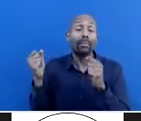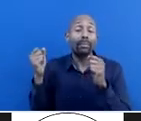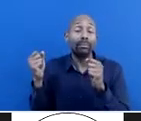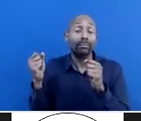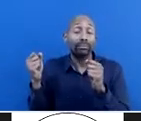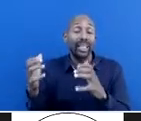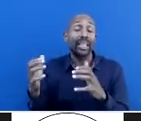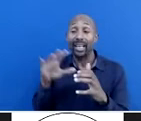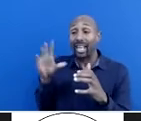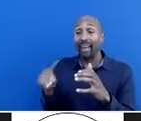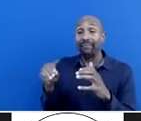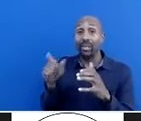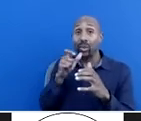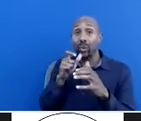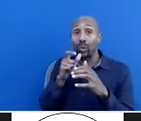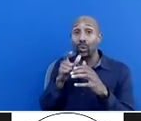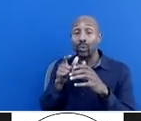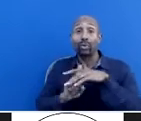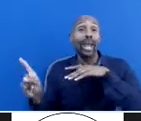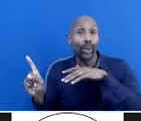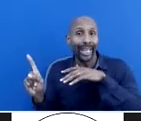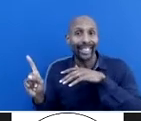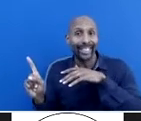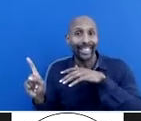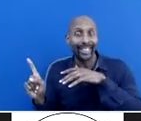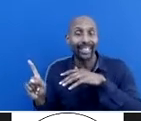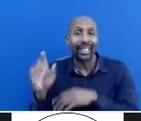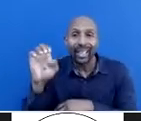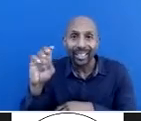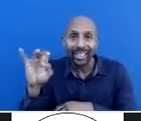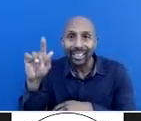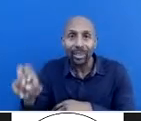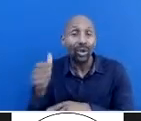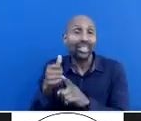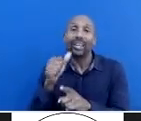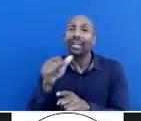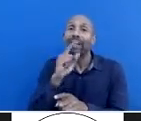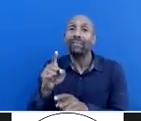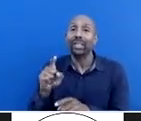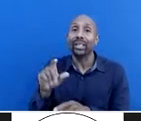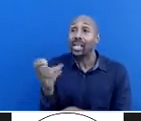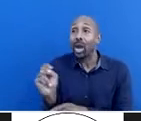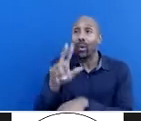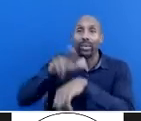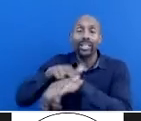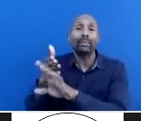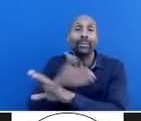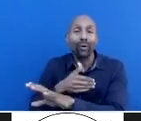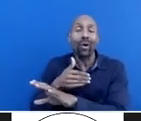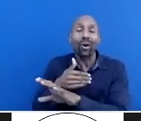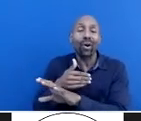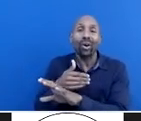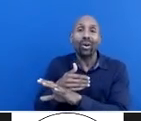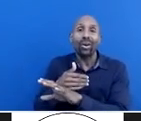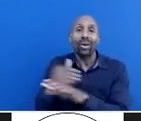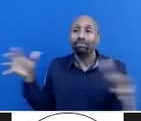It wasn't its own nation before it was this amalgamation nation. No